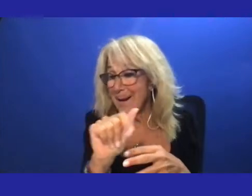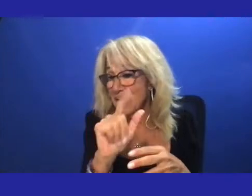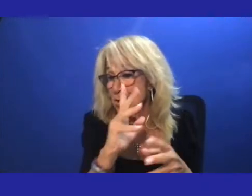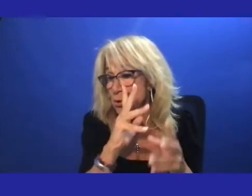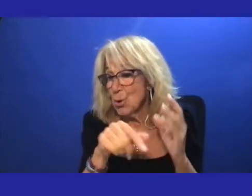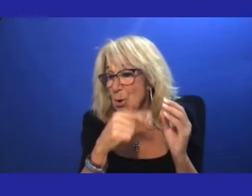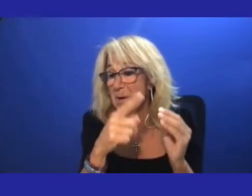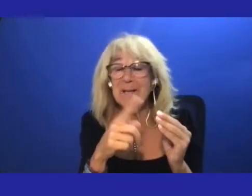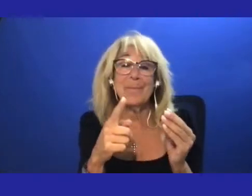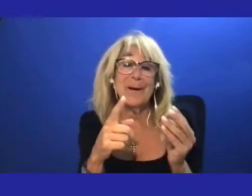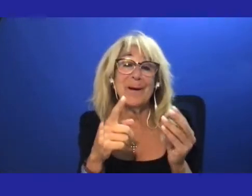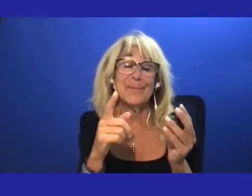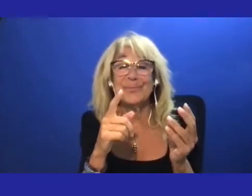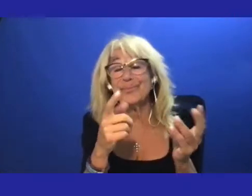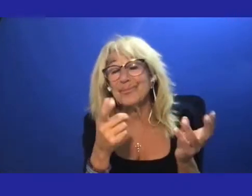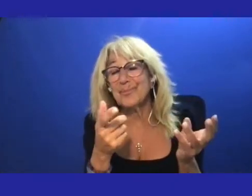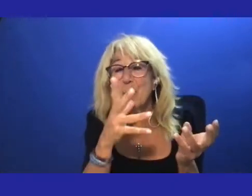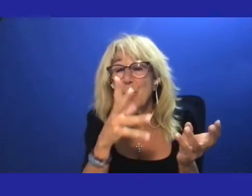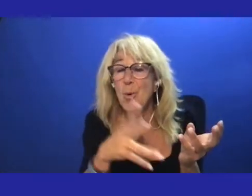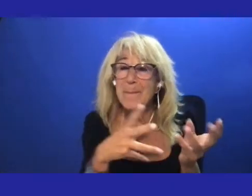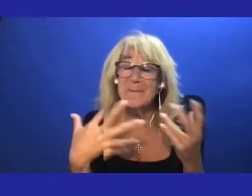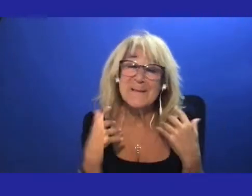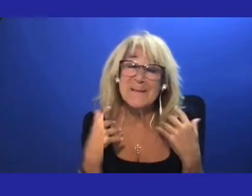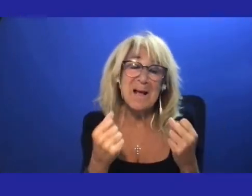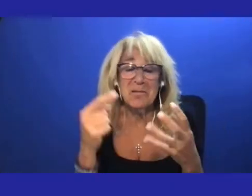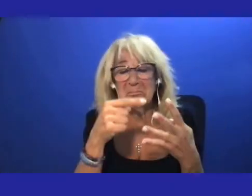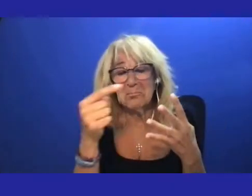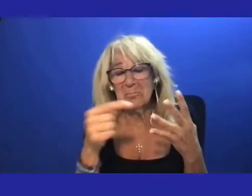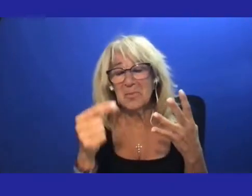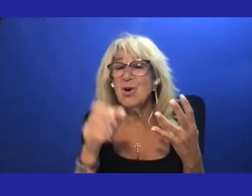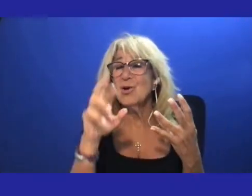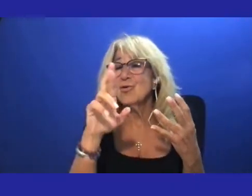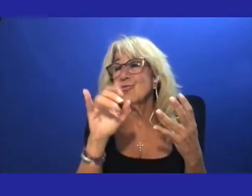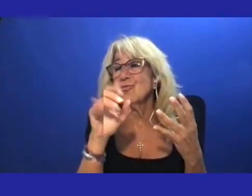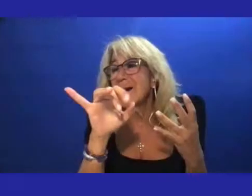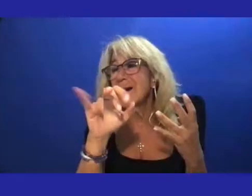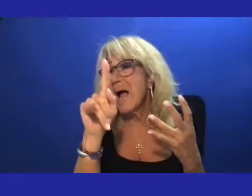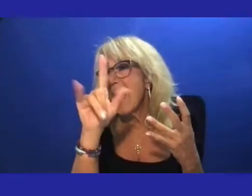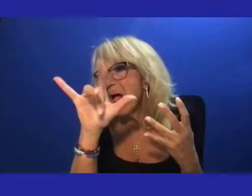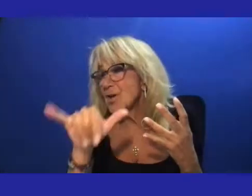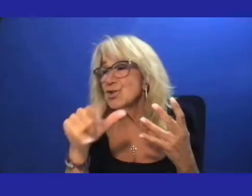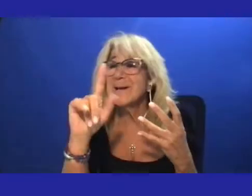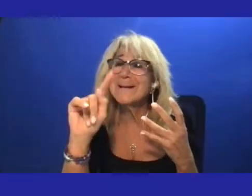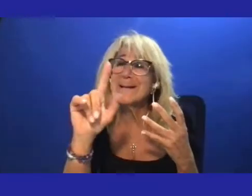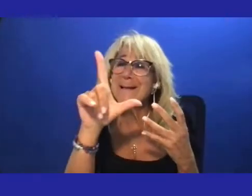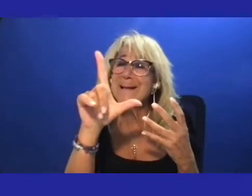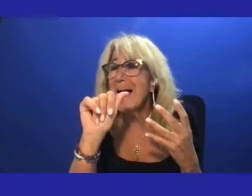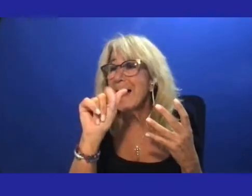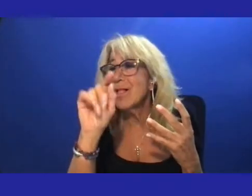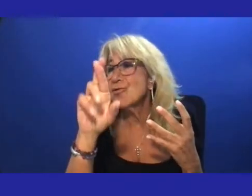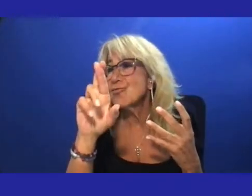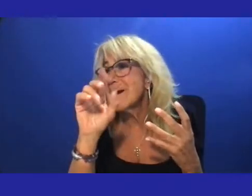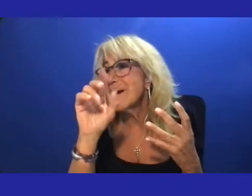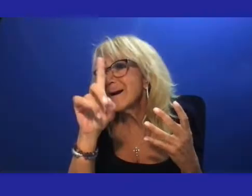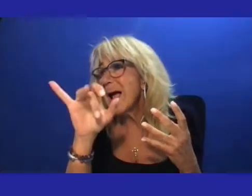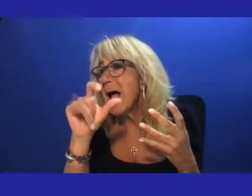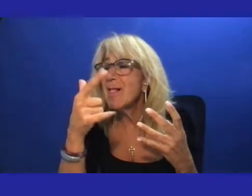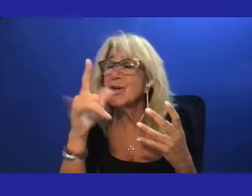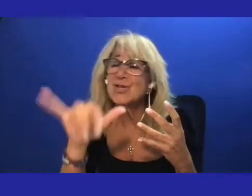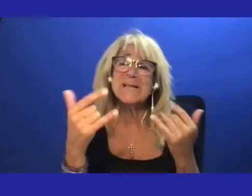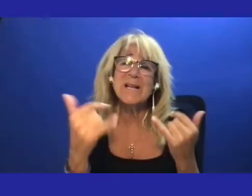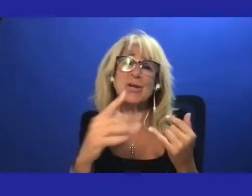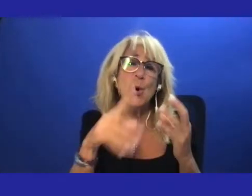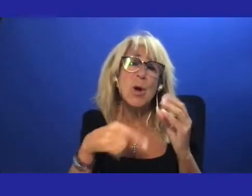women's health, a number of other things, radiology, teleradiology. And today we're focusing on simulation, and Dr.